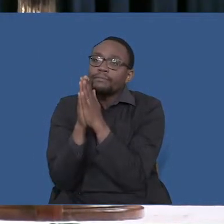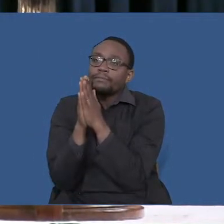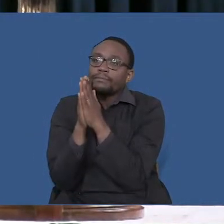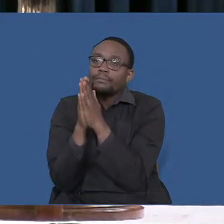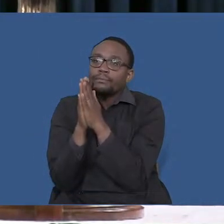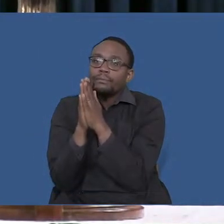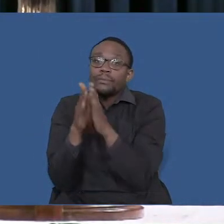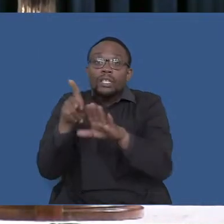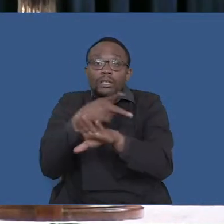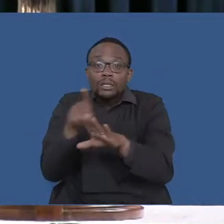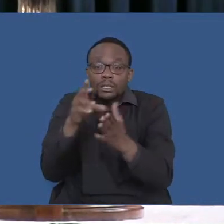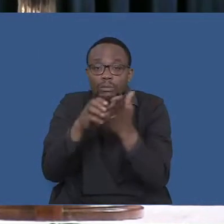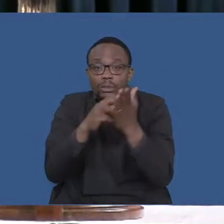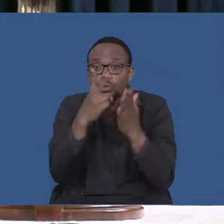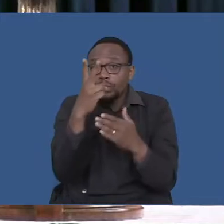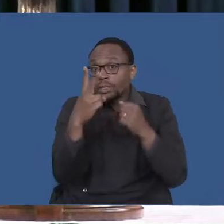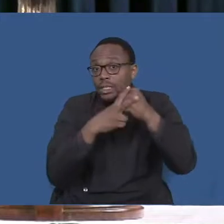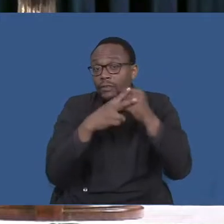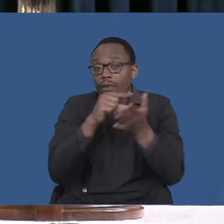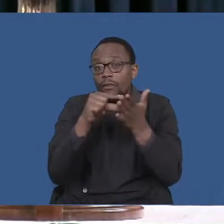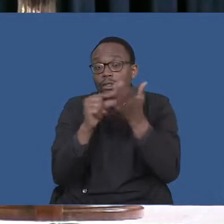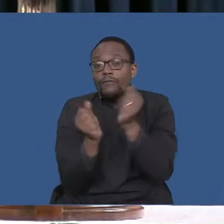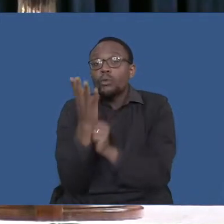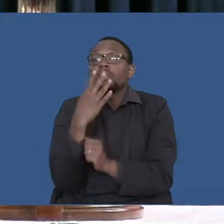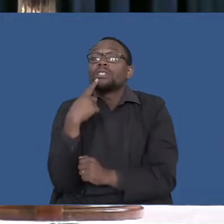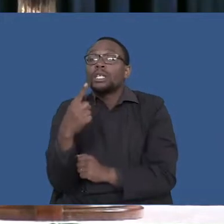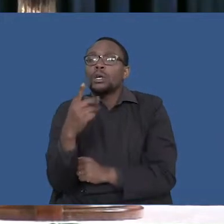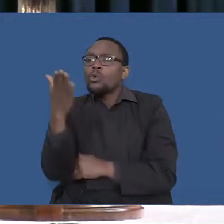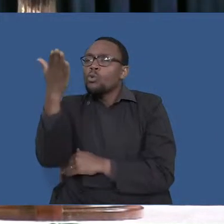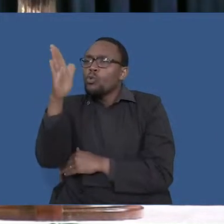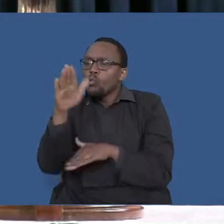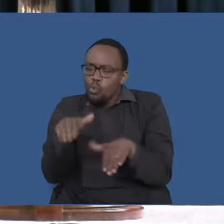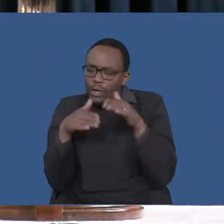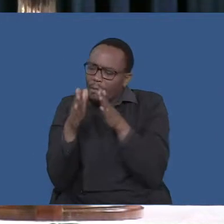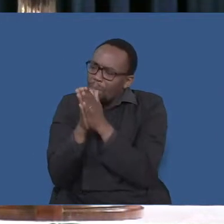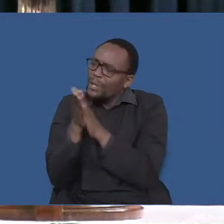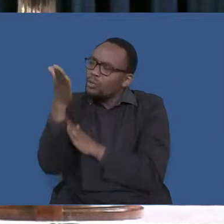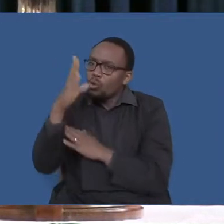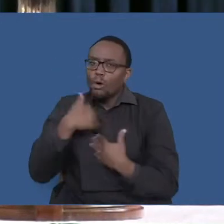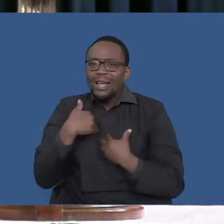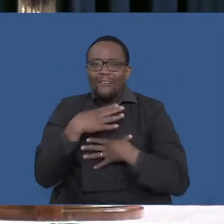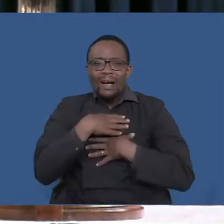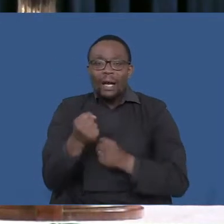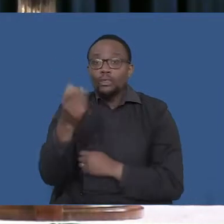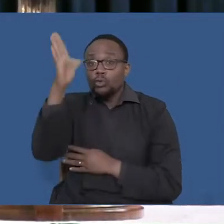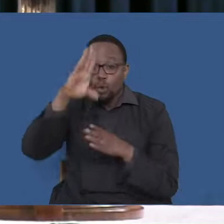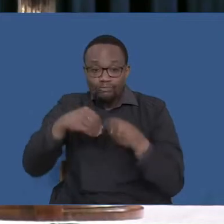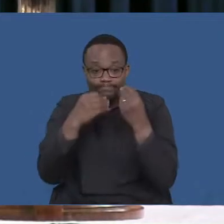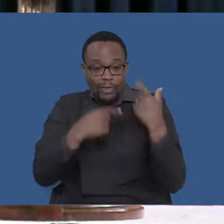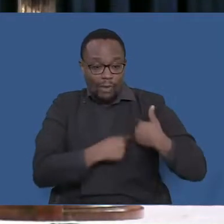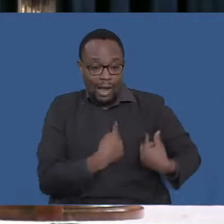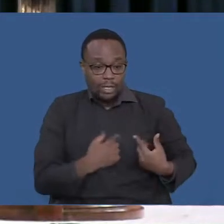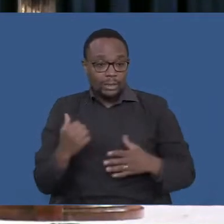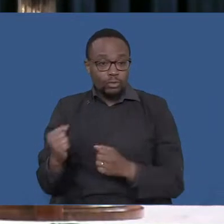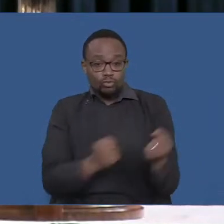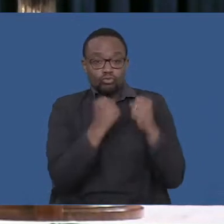I like what Psalm chapter 27 verse 14 says. It says that wait on God and be of good courage, and he shall strengthen your heart.